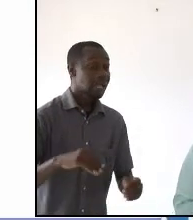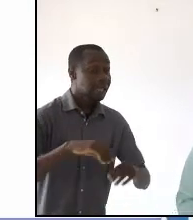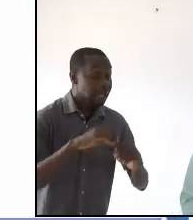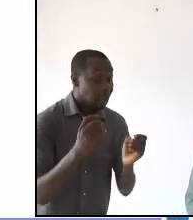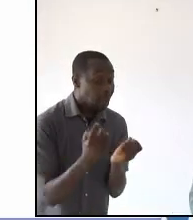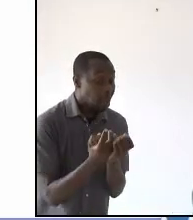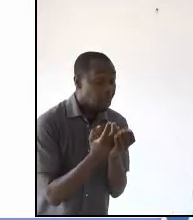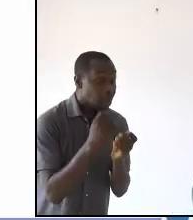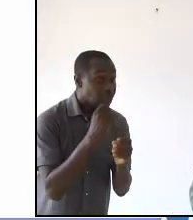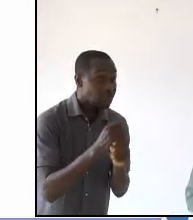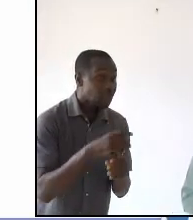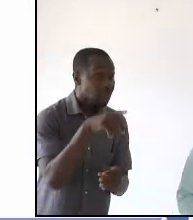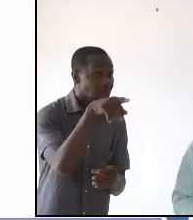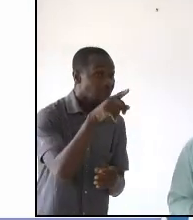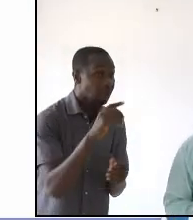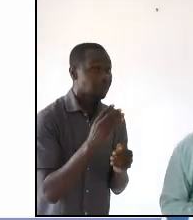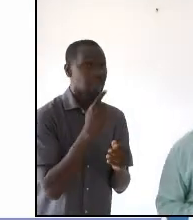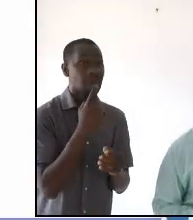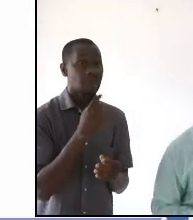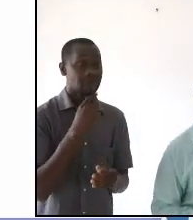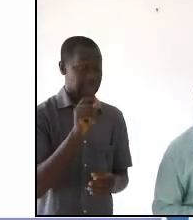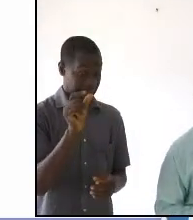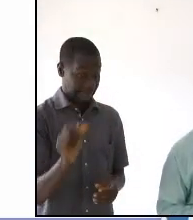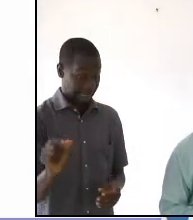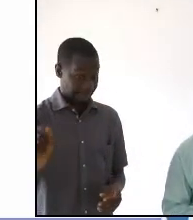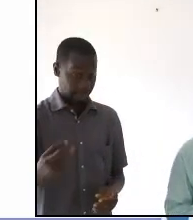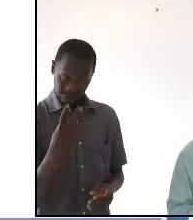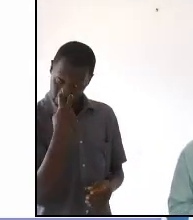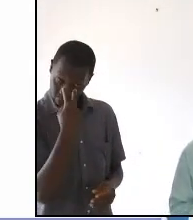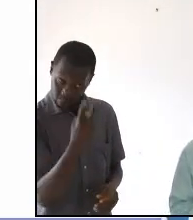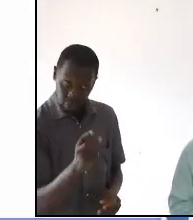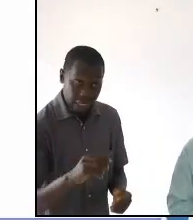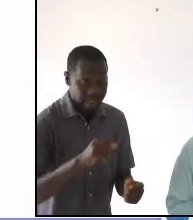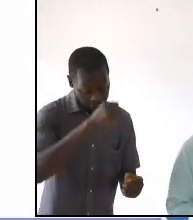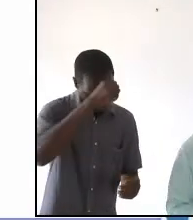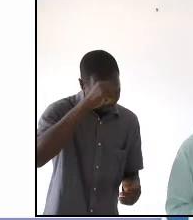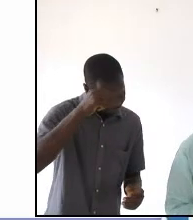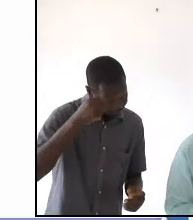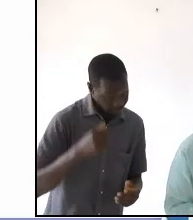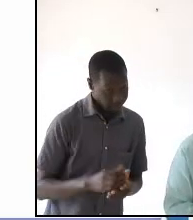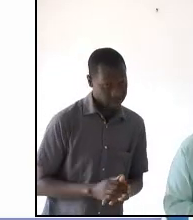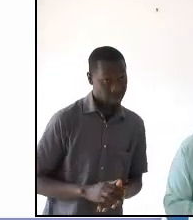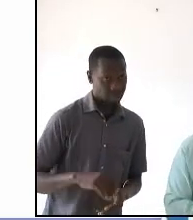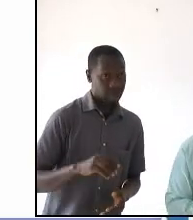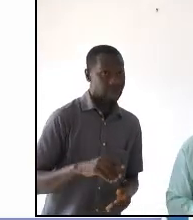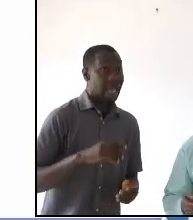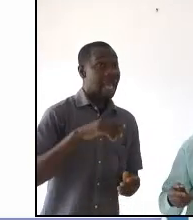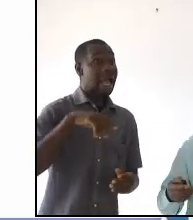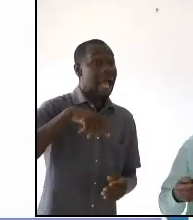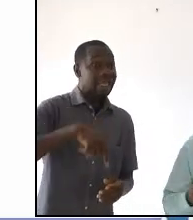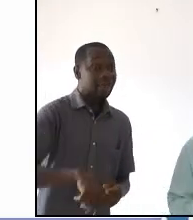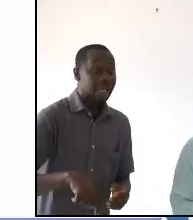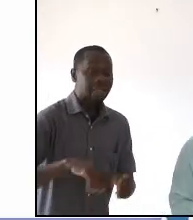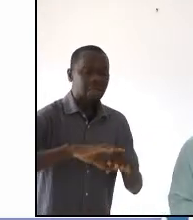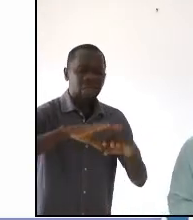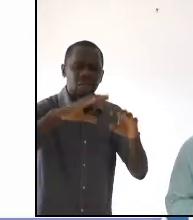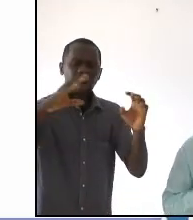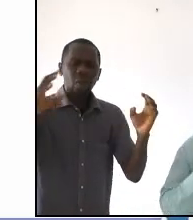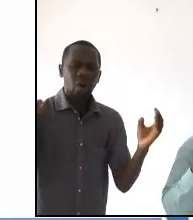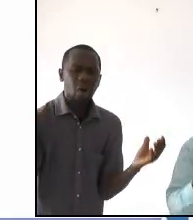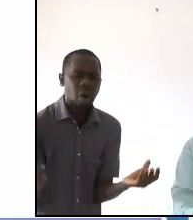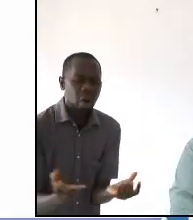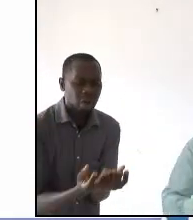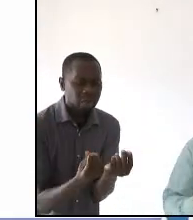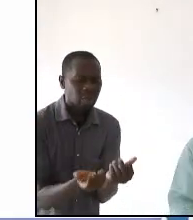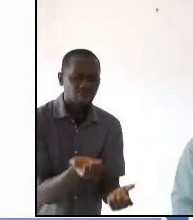blood. And of course, each we are supposed to look at the functions. Now, the plasma is where all the substances,